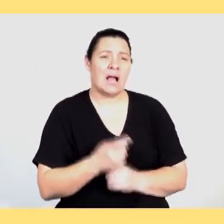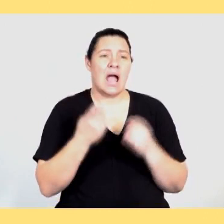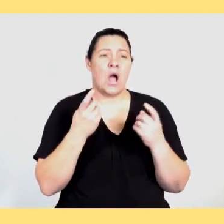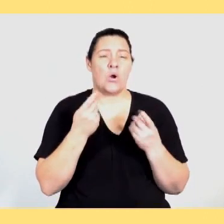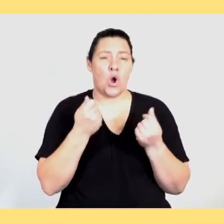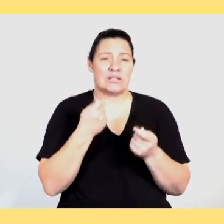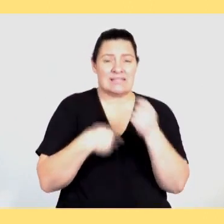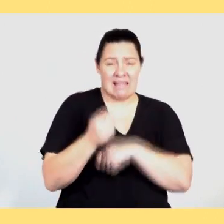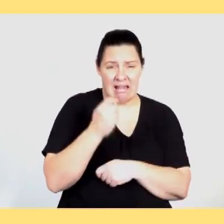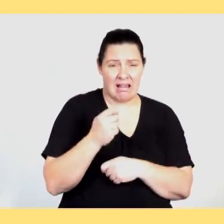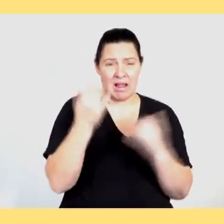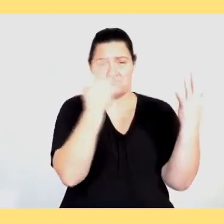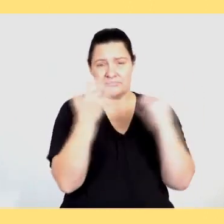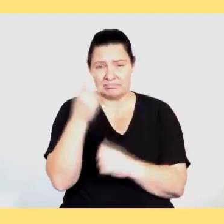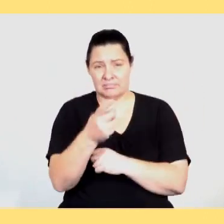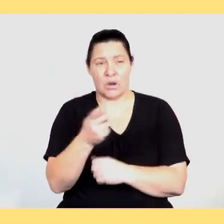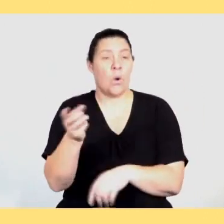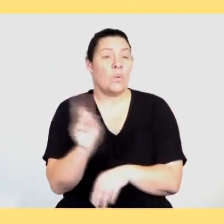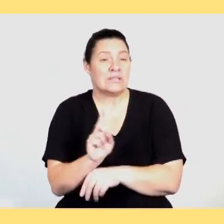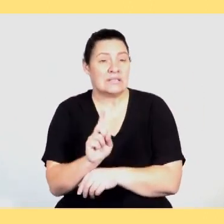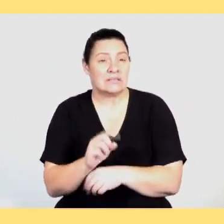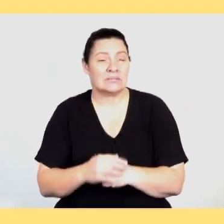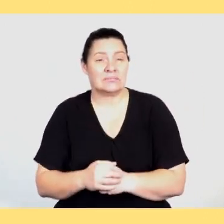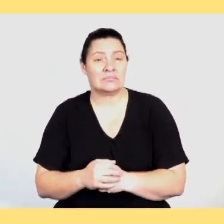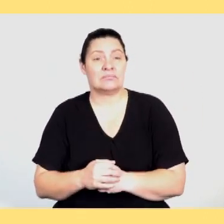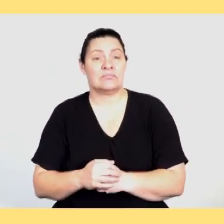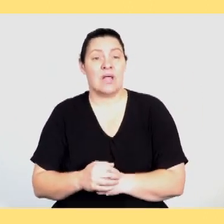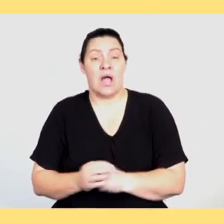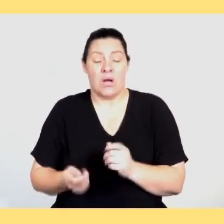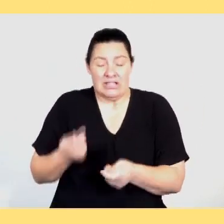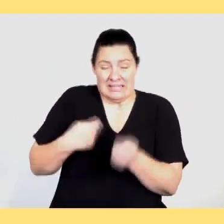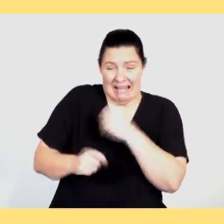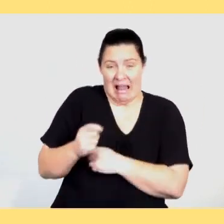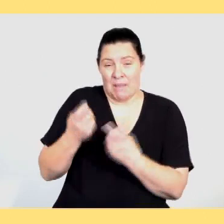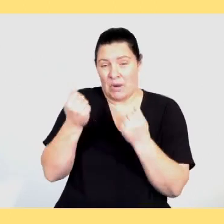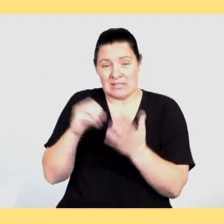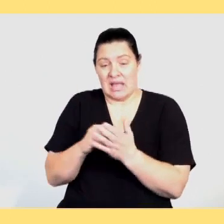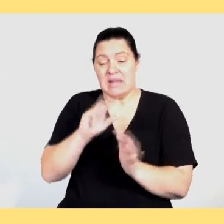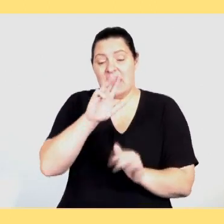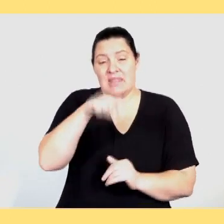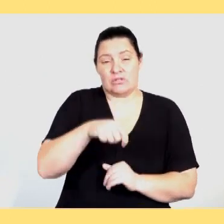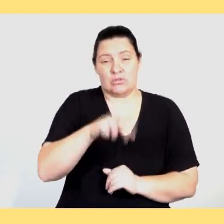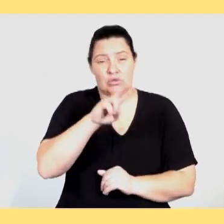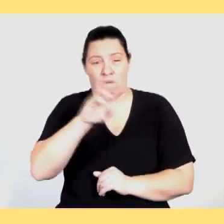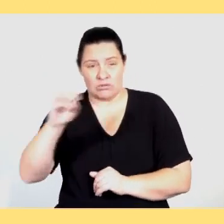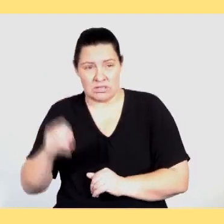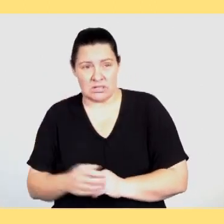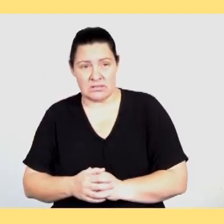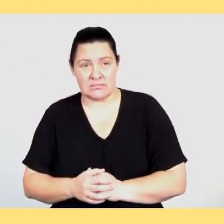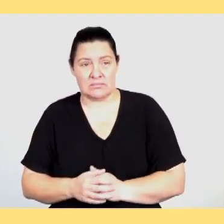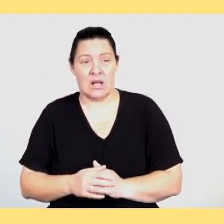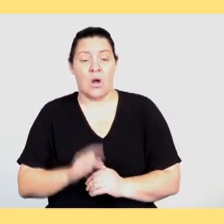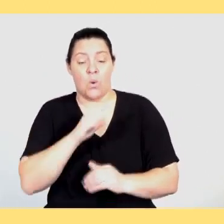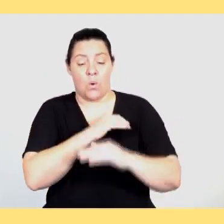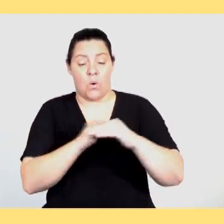we calculate cost of sales on the original selling price. So it's going to be 9,200 multiplied by